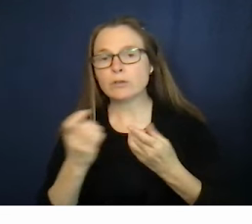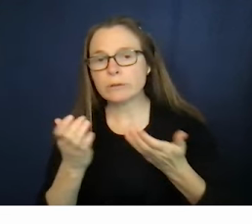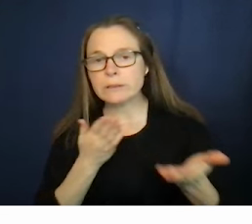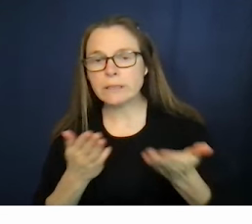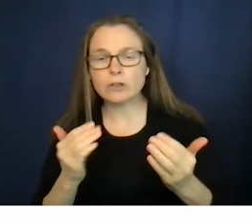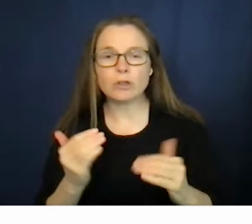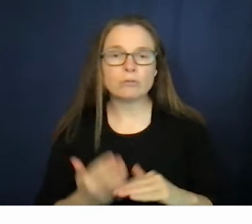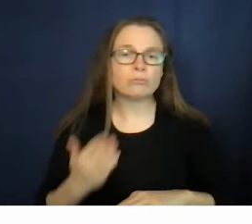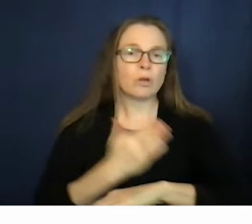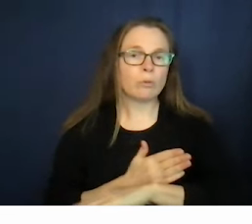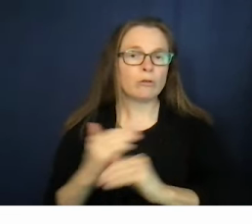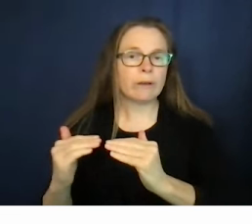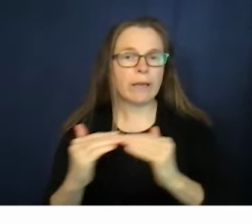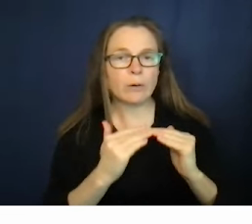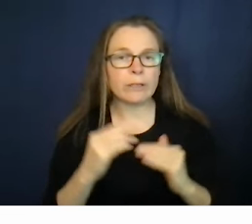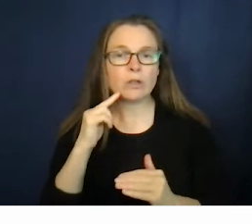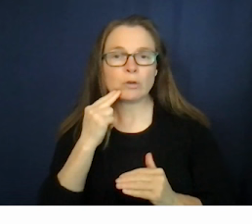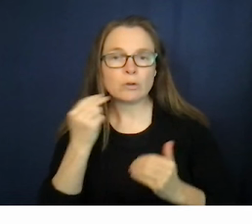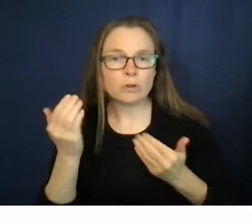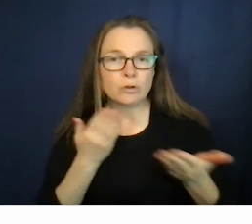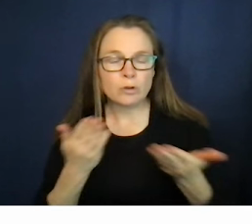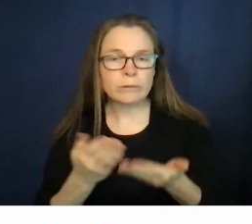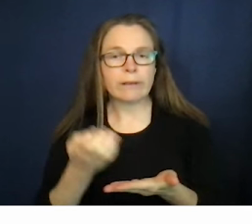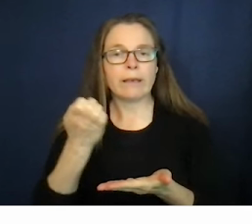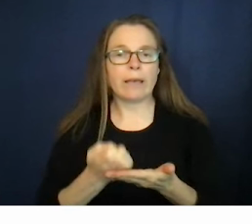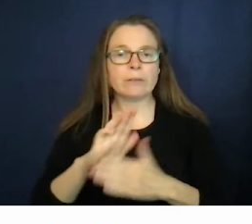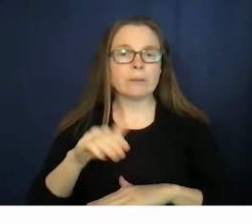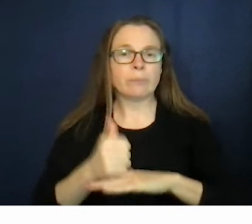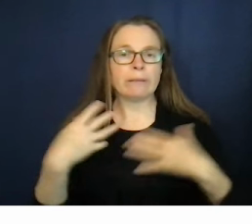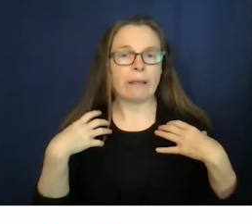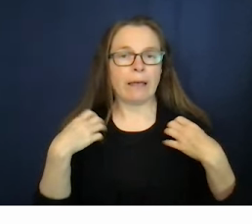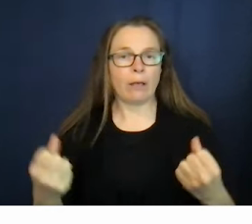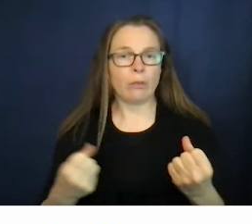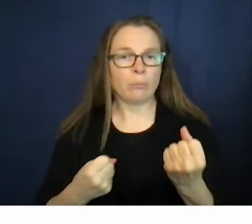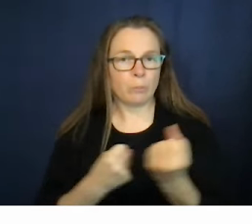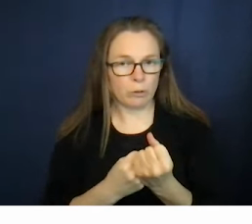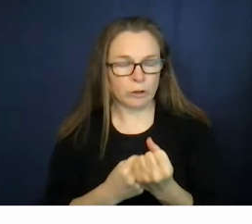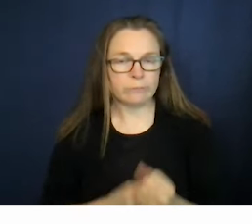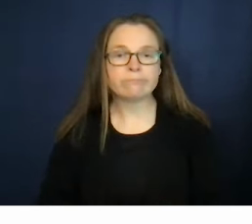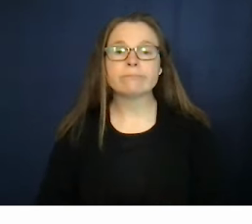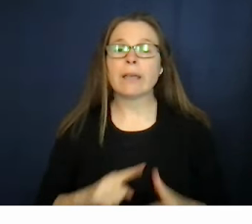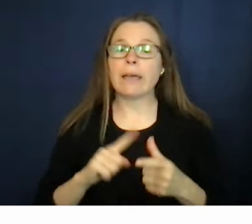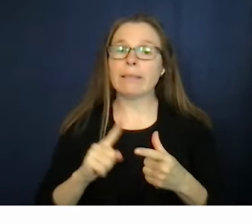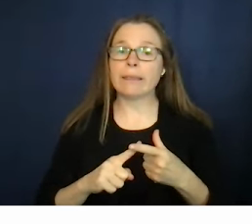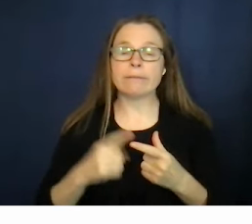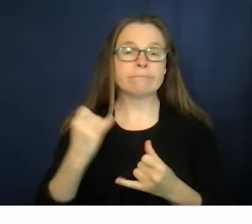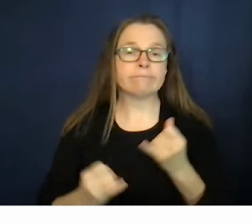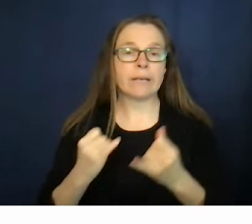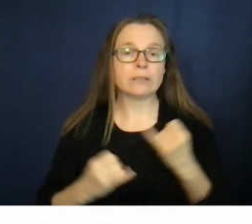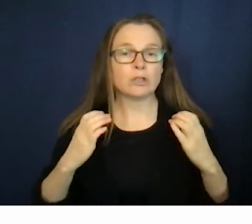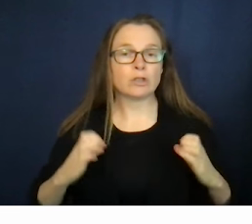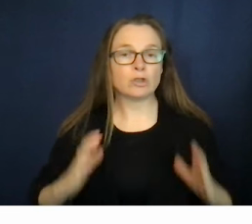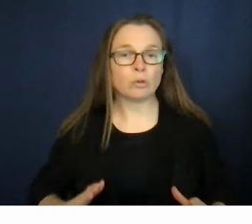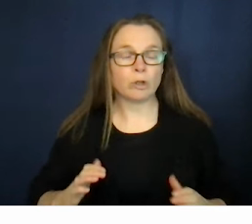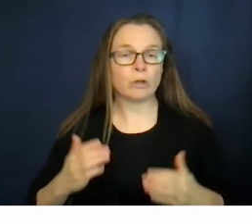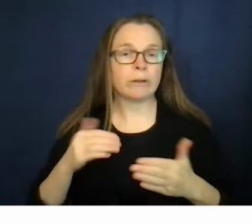equity, nutrition services, evidence-based health promotion. And then we will wrap it up with consumer access, talking about wait